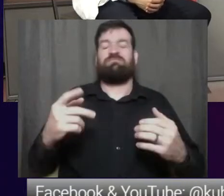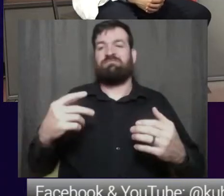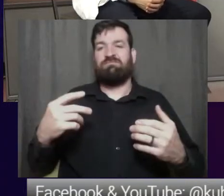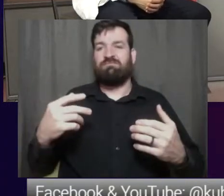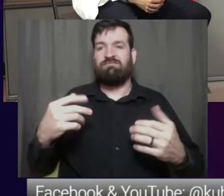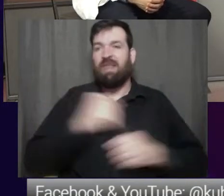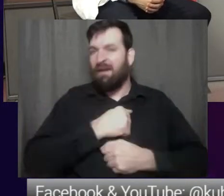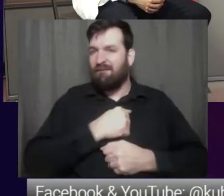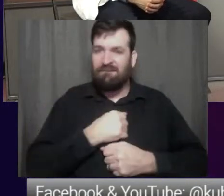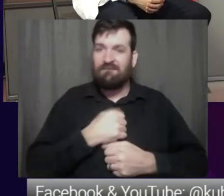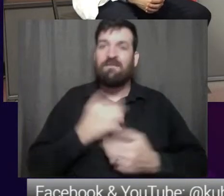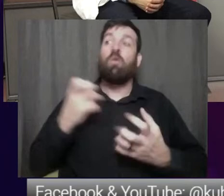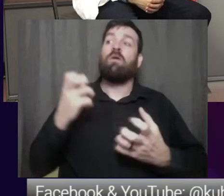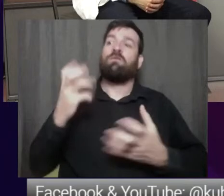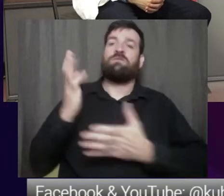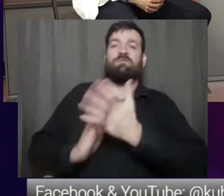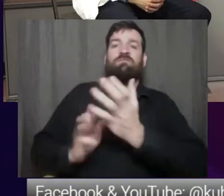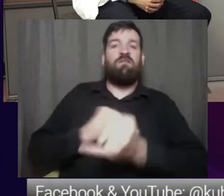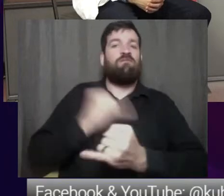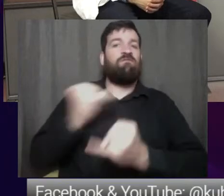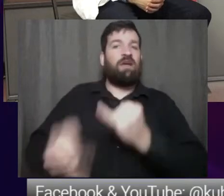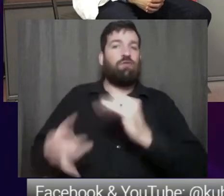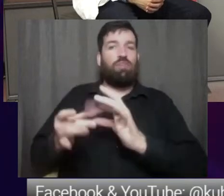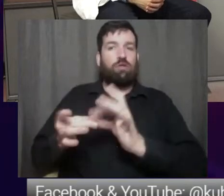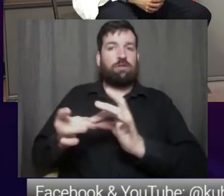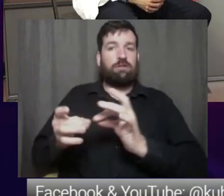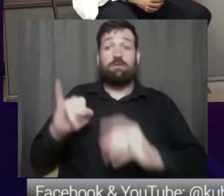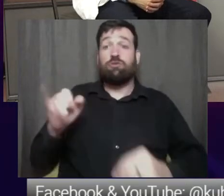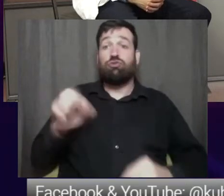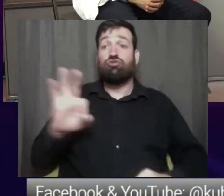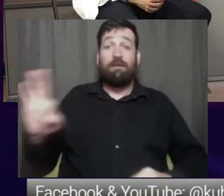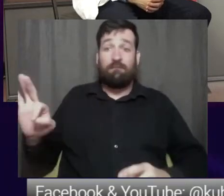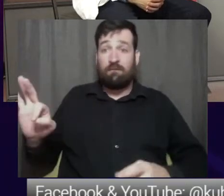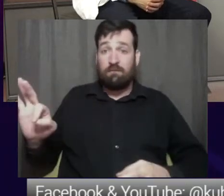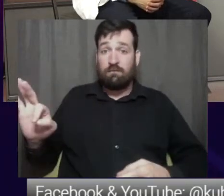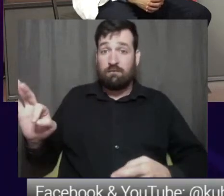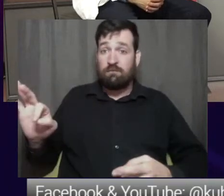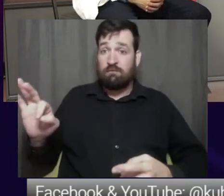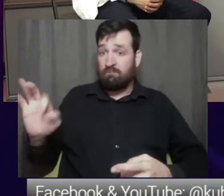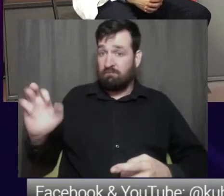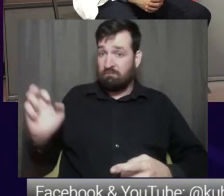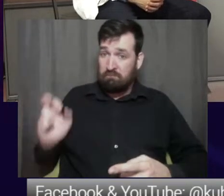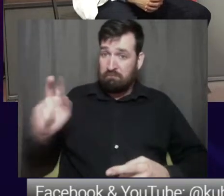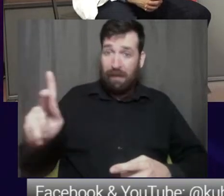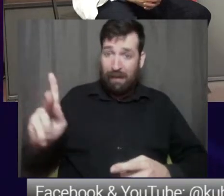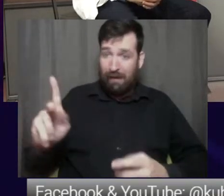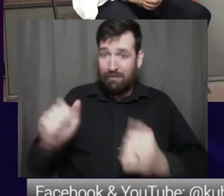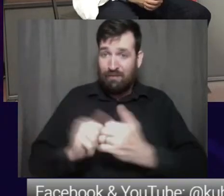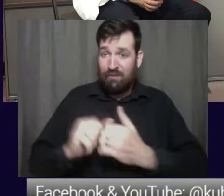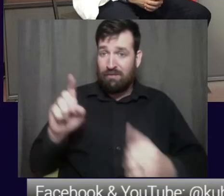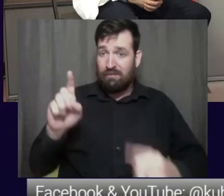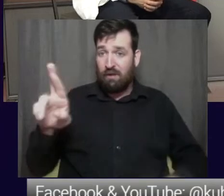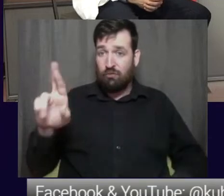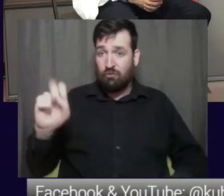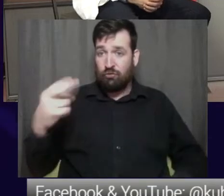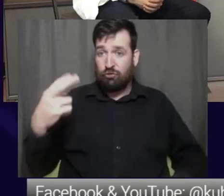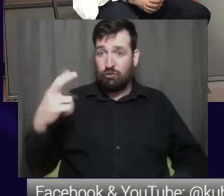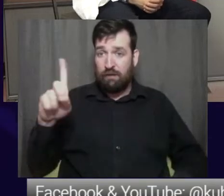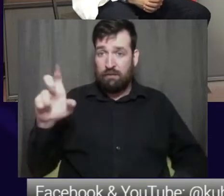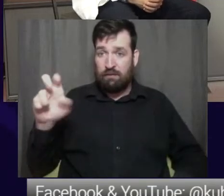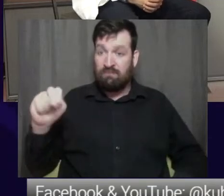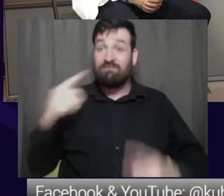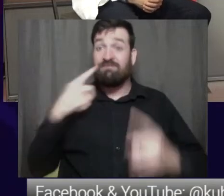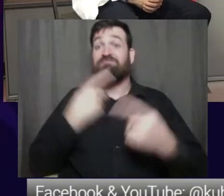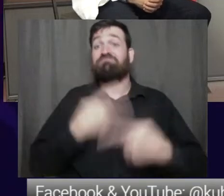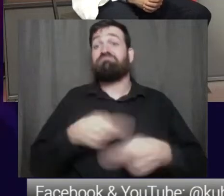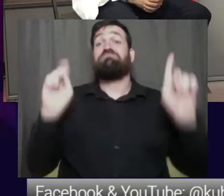to some final thoughts, and Jeff, I want to start with you, because now you're back with Dr. Sheldon, and luckily you've made it through and you're sharing